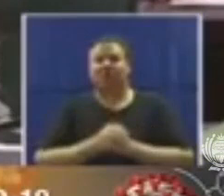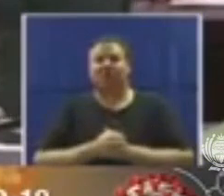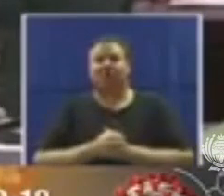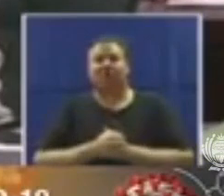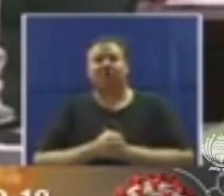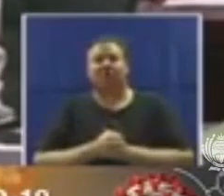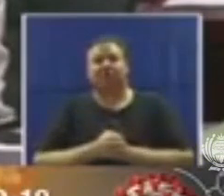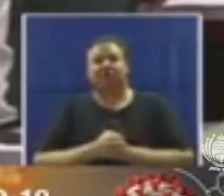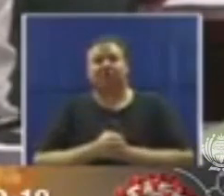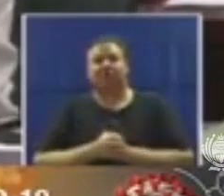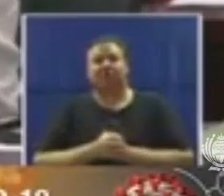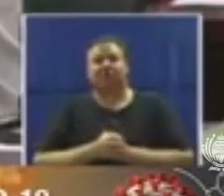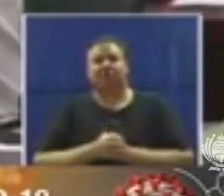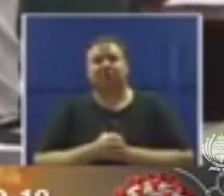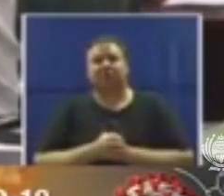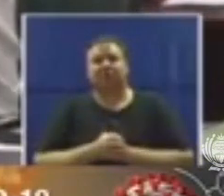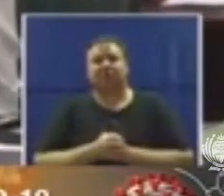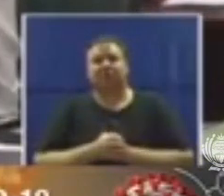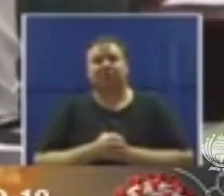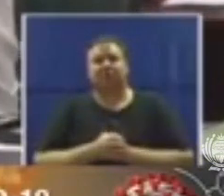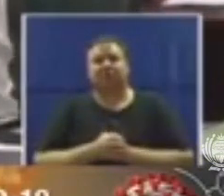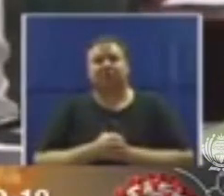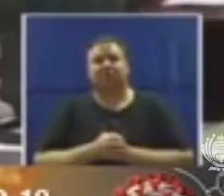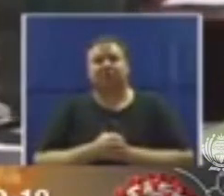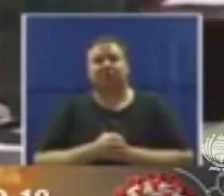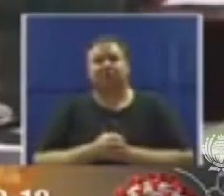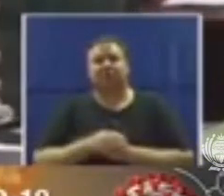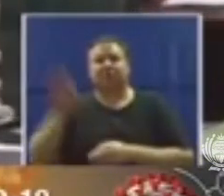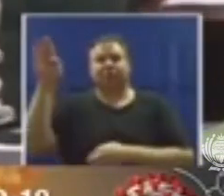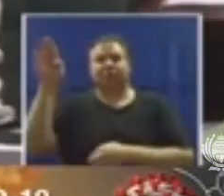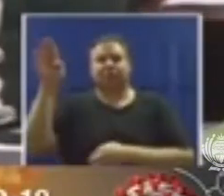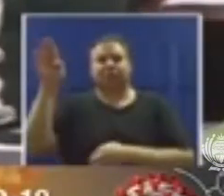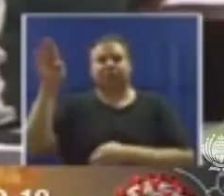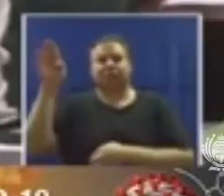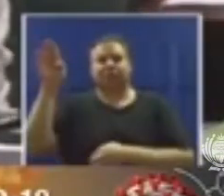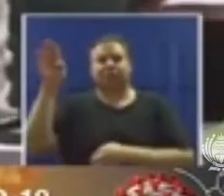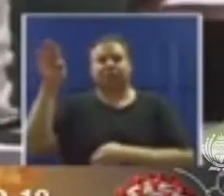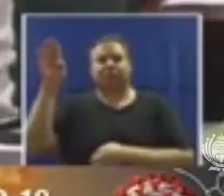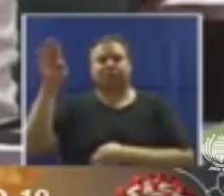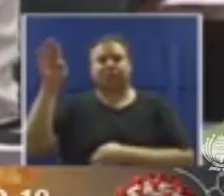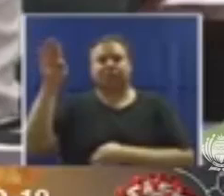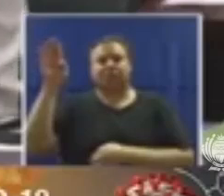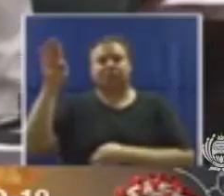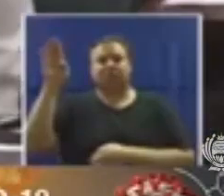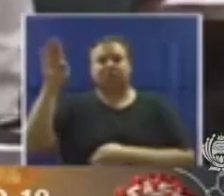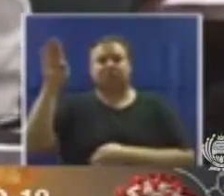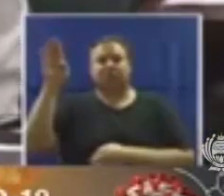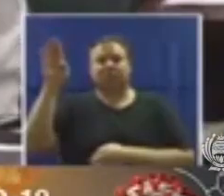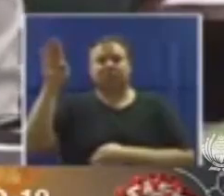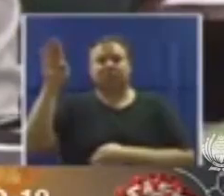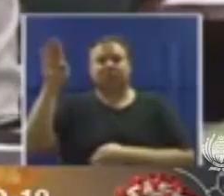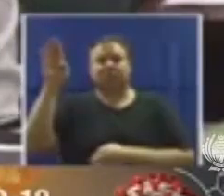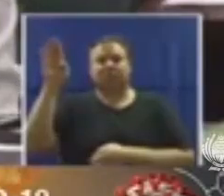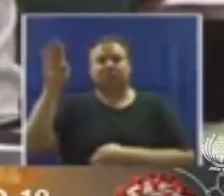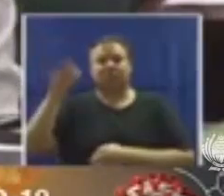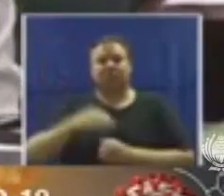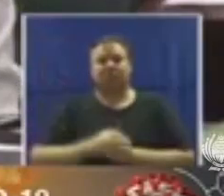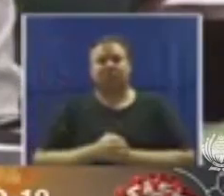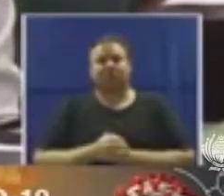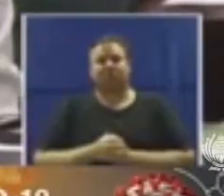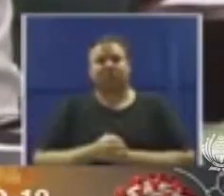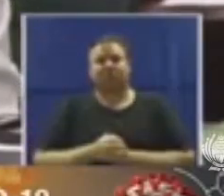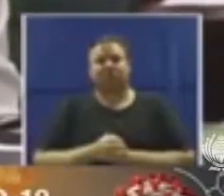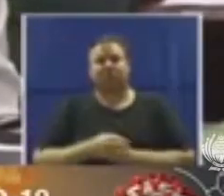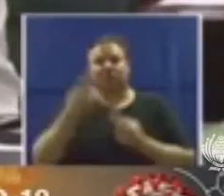Honourable Chair, on a point can of we order? go to question 100? Sorry, Chair, on a point of order. Is the honourable member